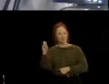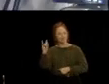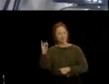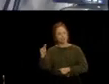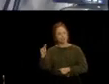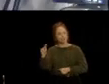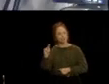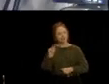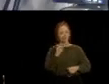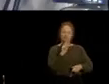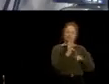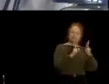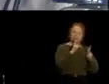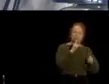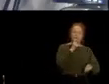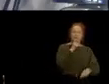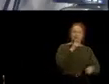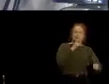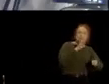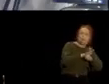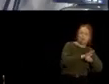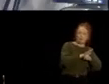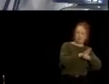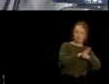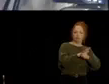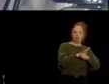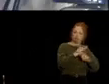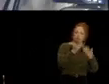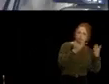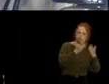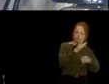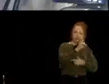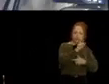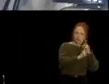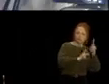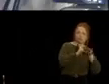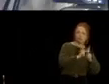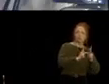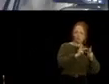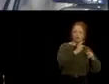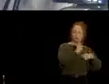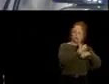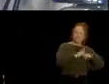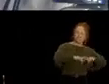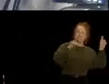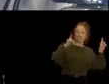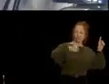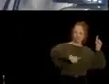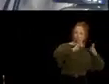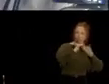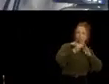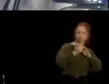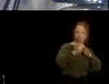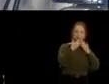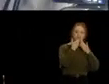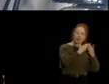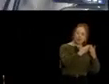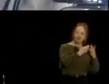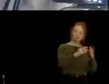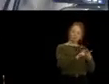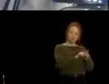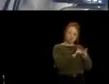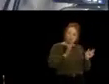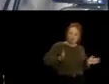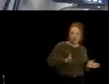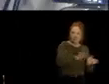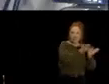with disabilities by presenting roses to the people that make a difference, both to thank them and to encourage them to